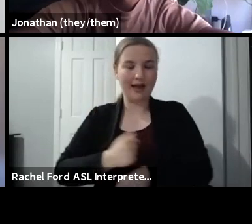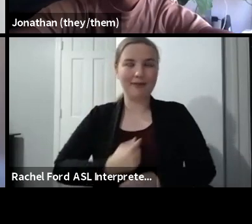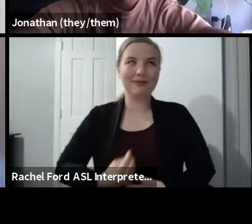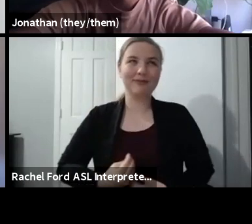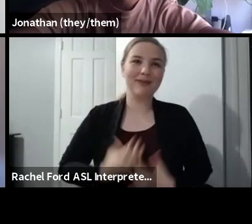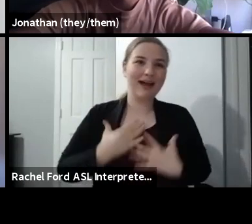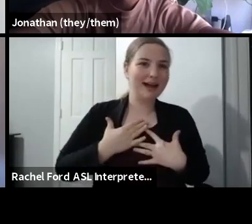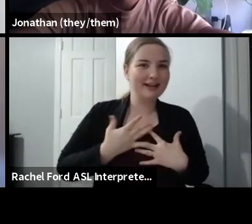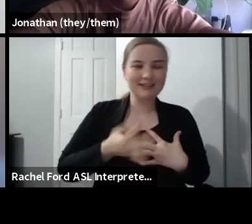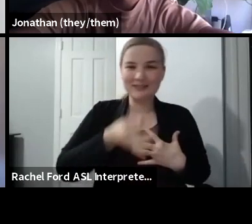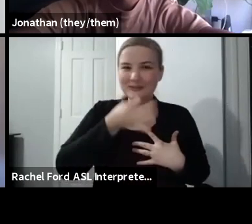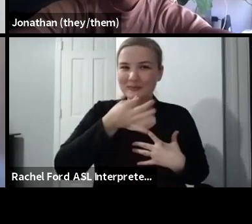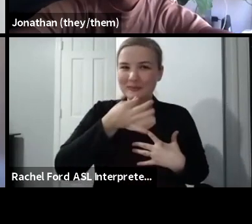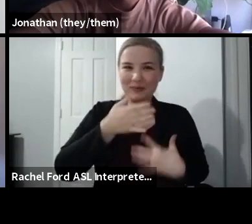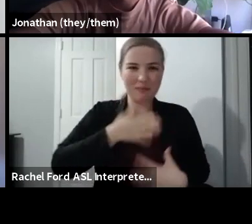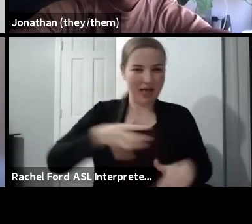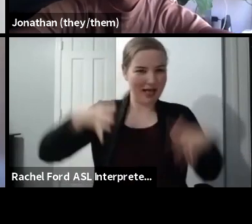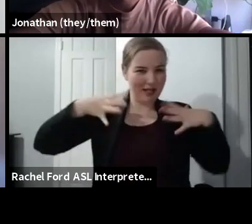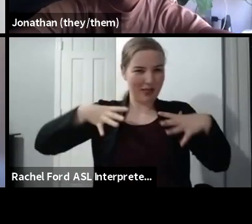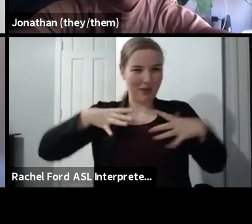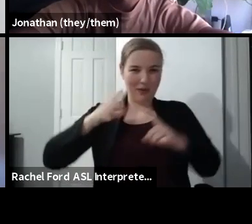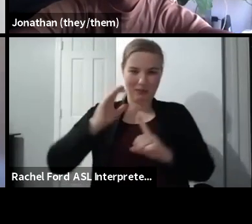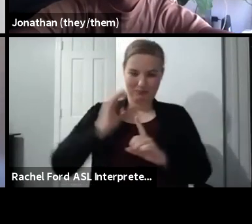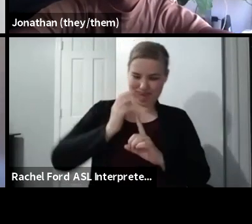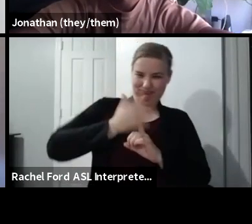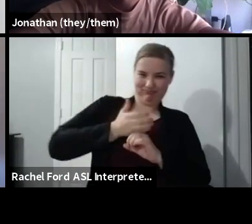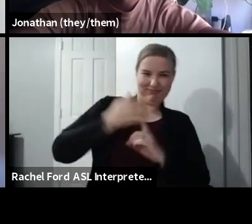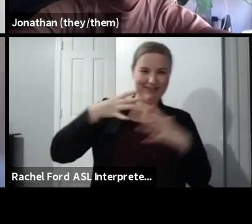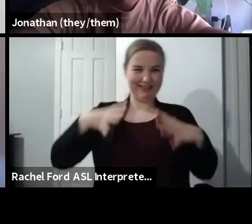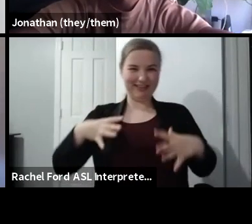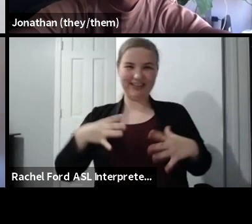costumes and just roam around the island like,